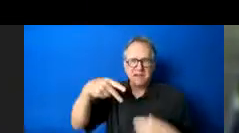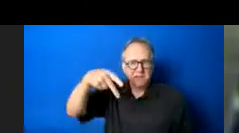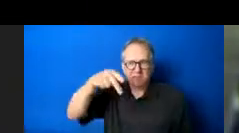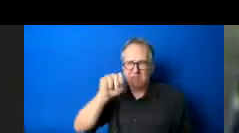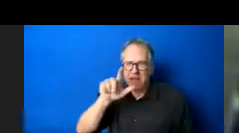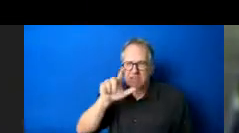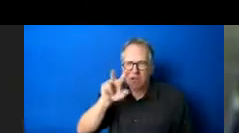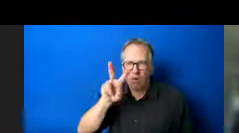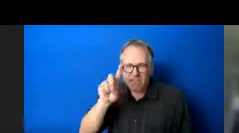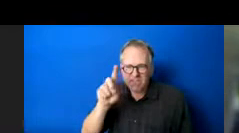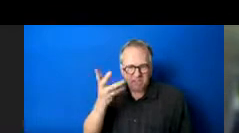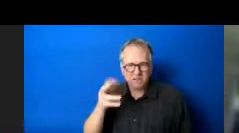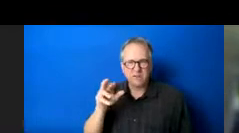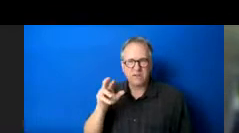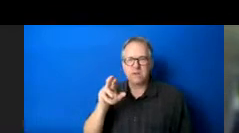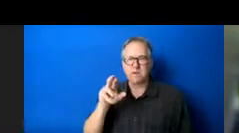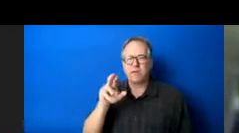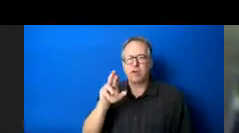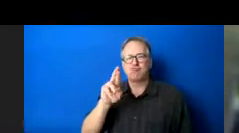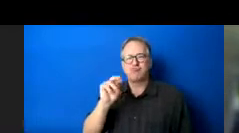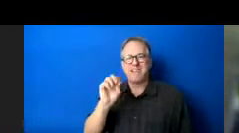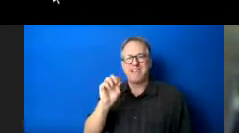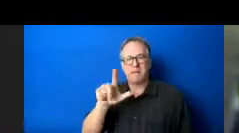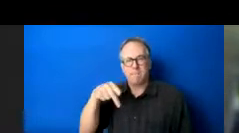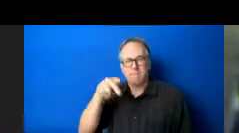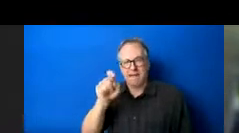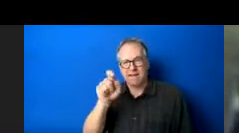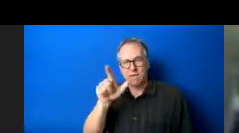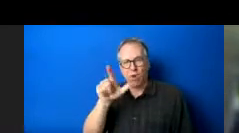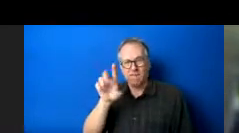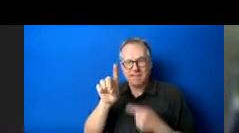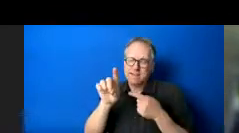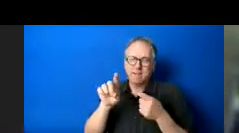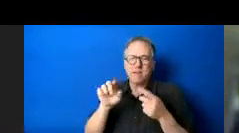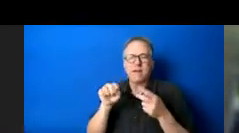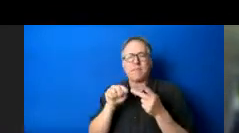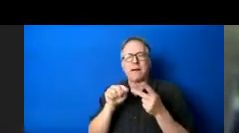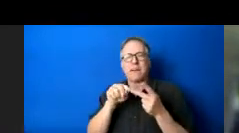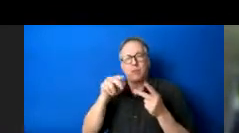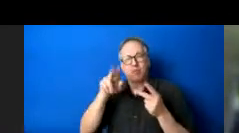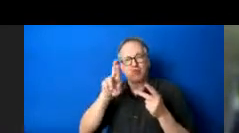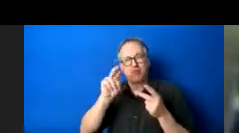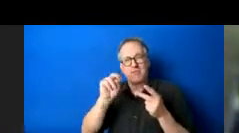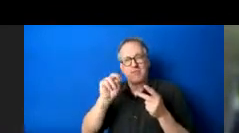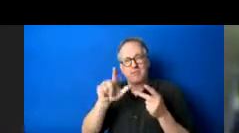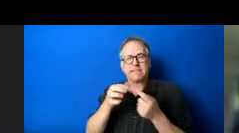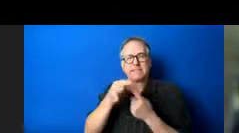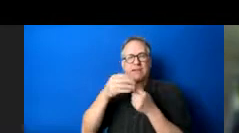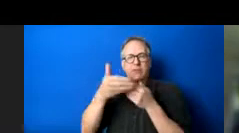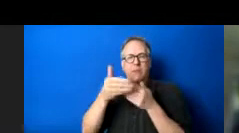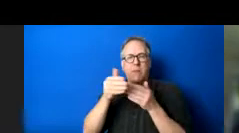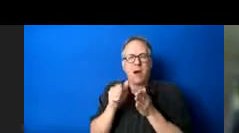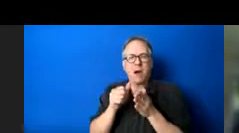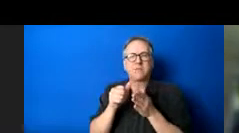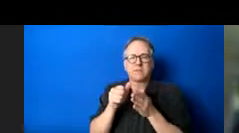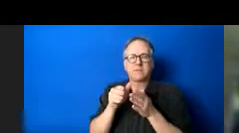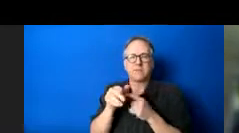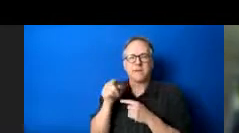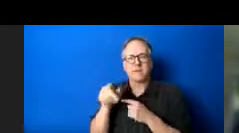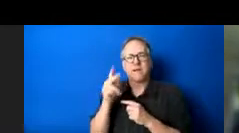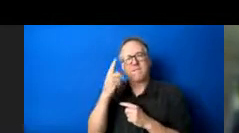available. Renal Paxlovid is Paxlovid, but it's in a special box for people